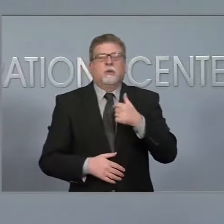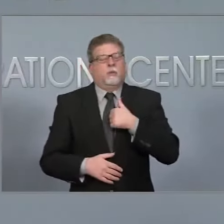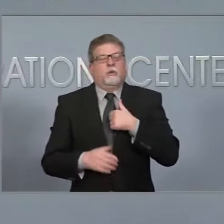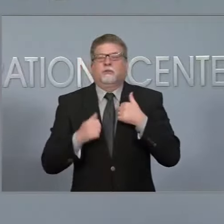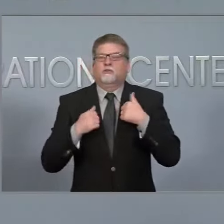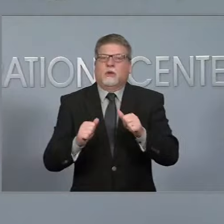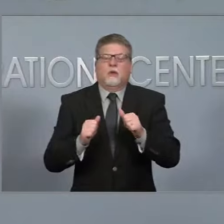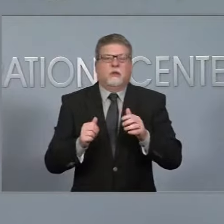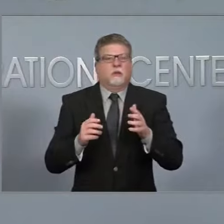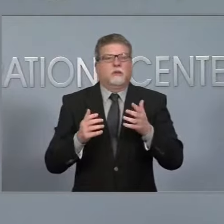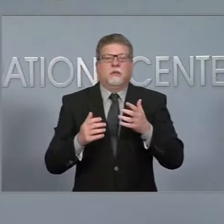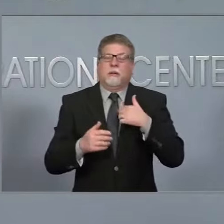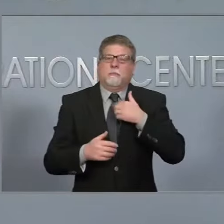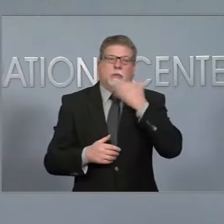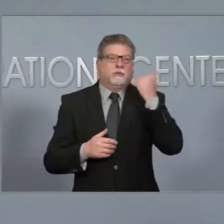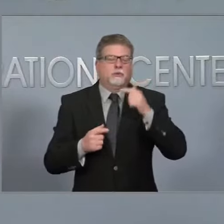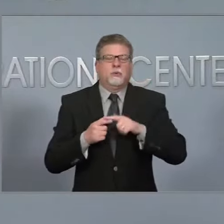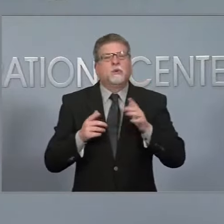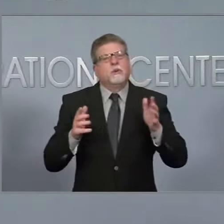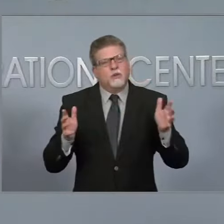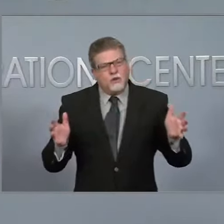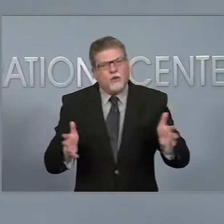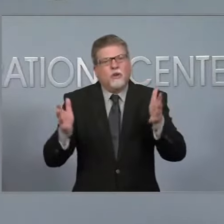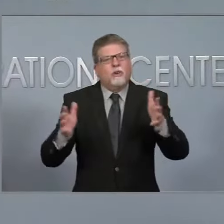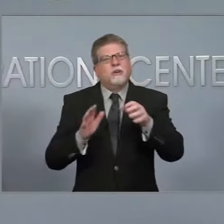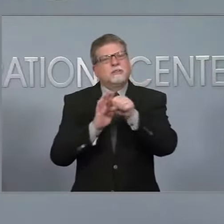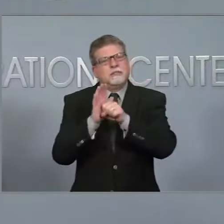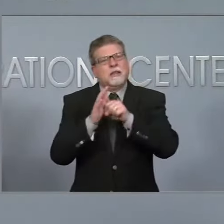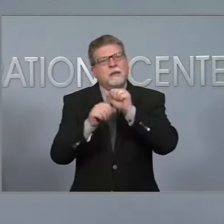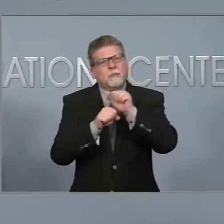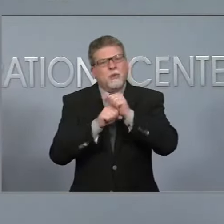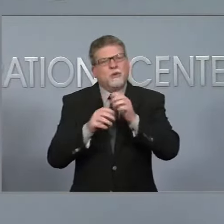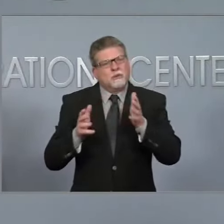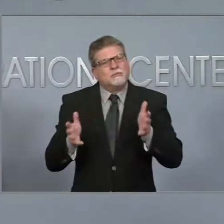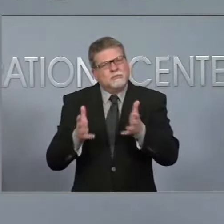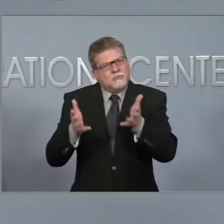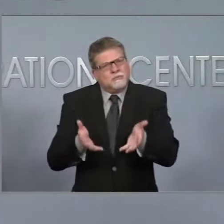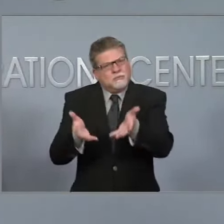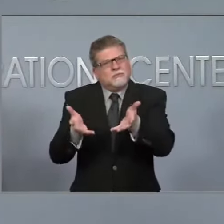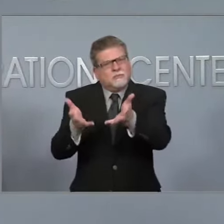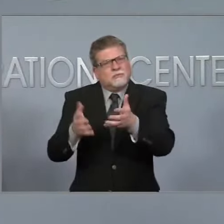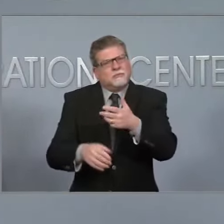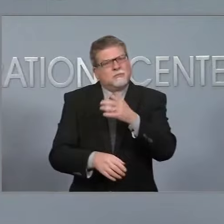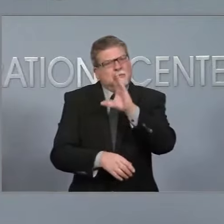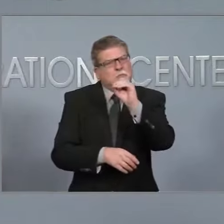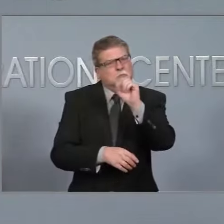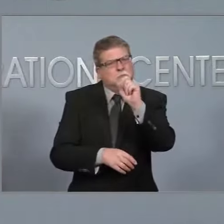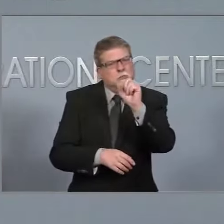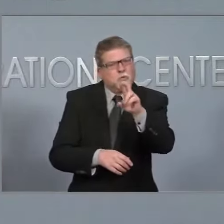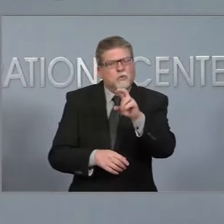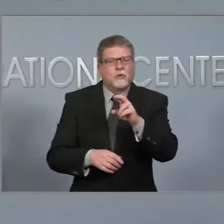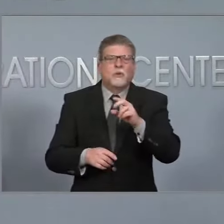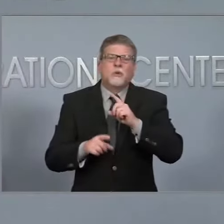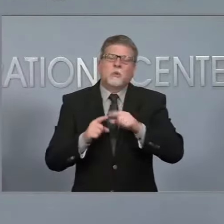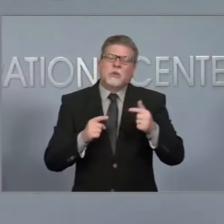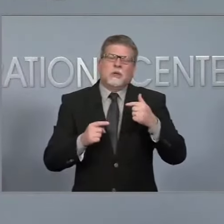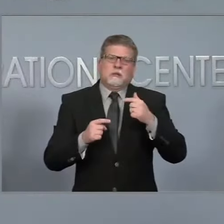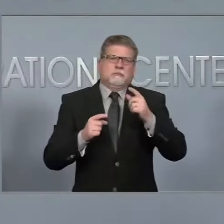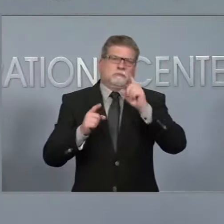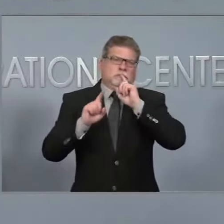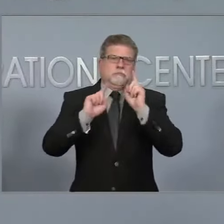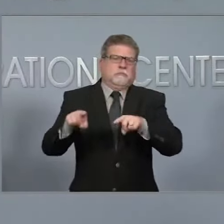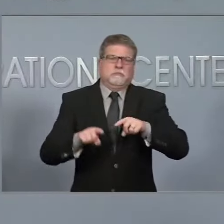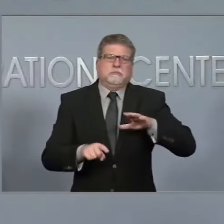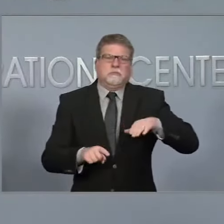encourage people to get boosters, and we'll consider that as we go further and get